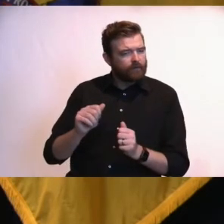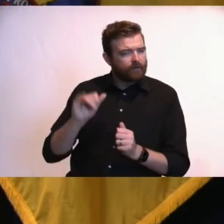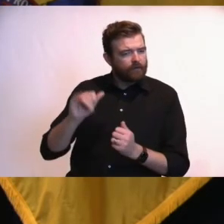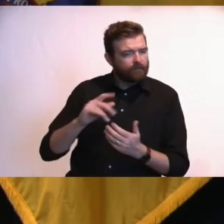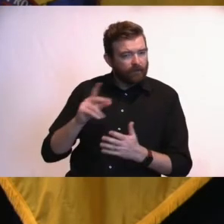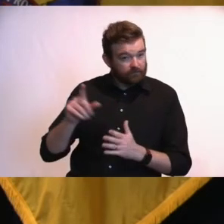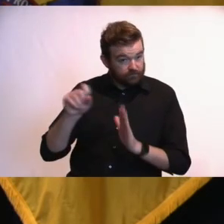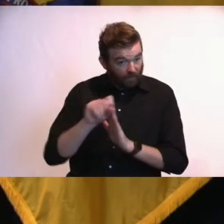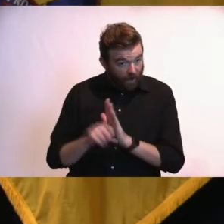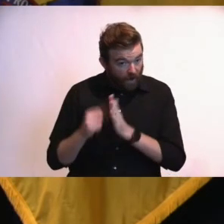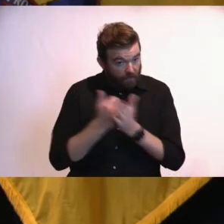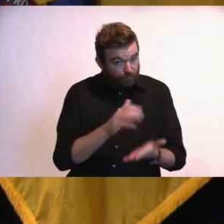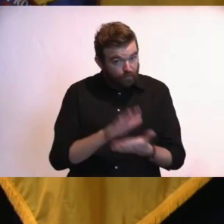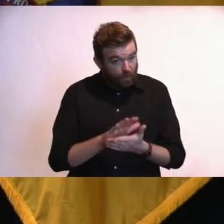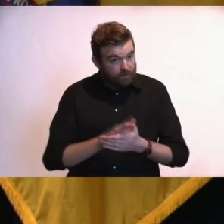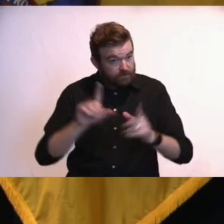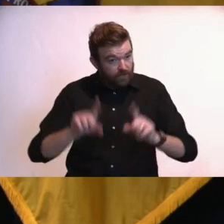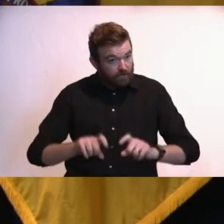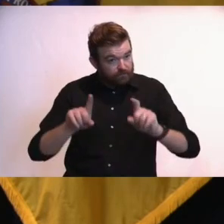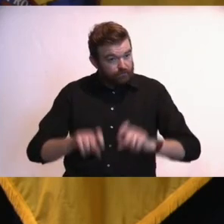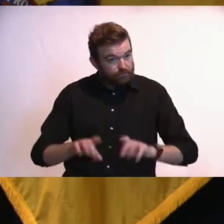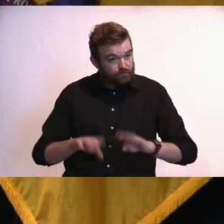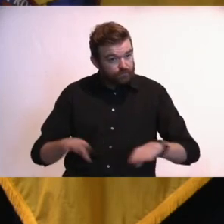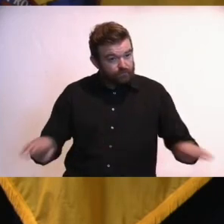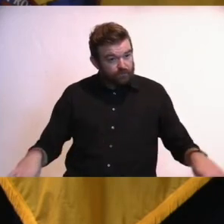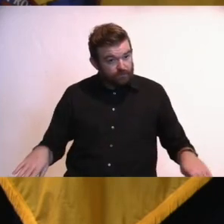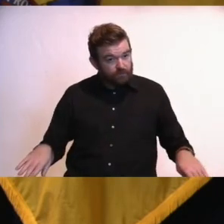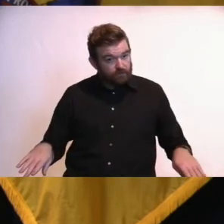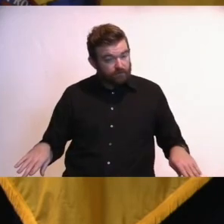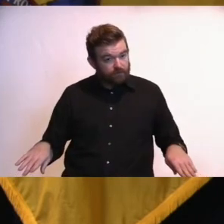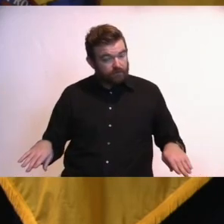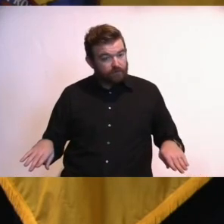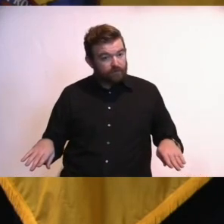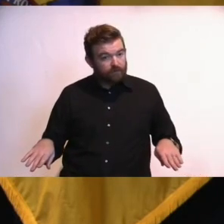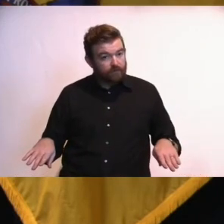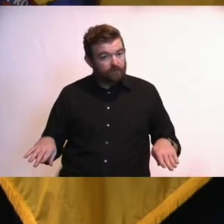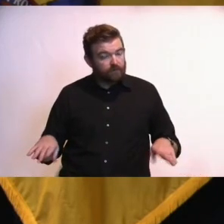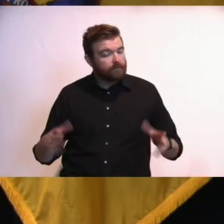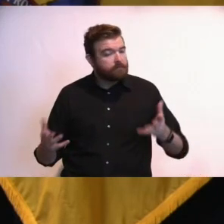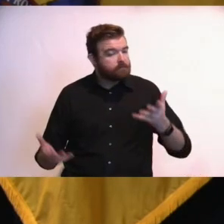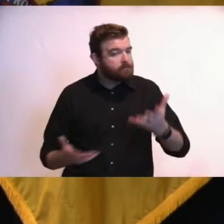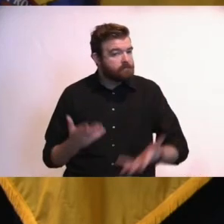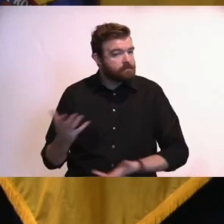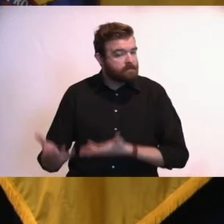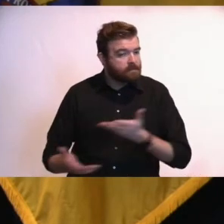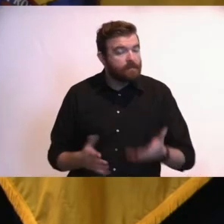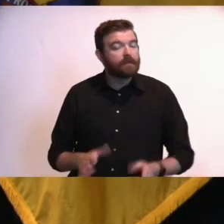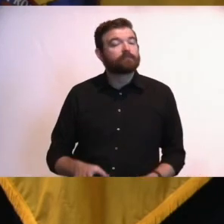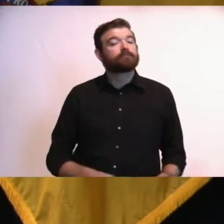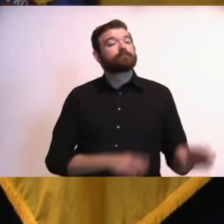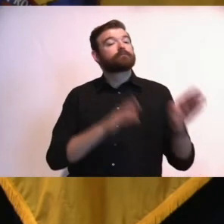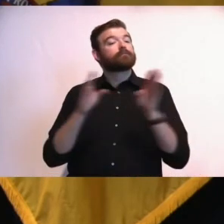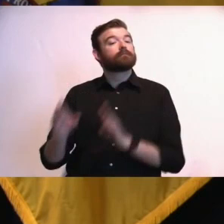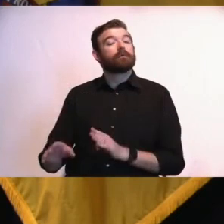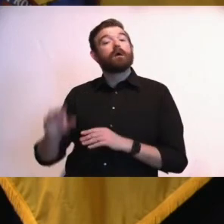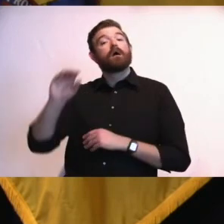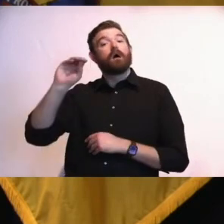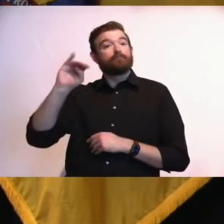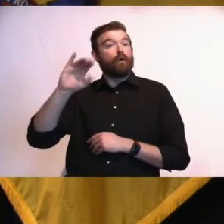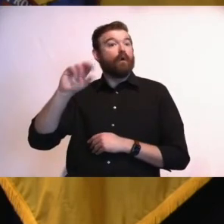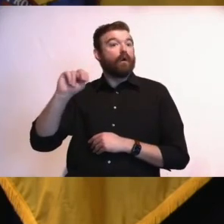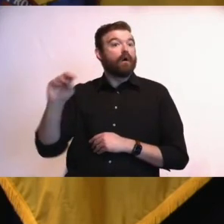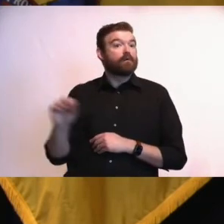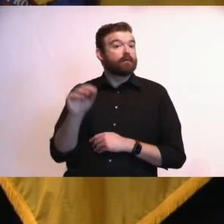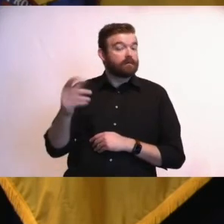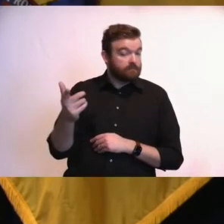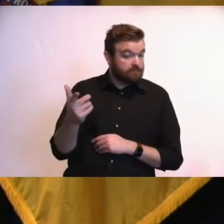guidelines on how to do it? Commissioner, when do you expect Omicron to peak in New Jersey, and how often do you update your models?